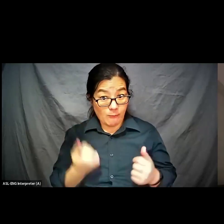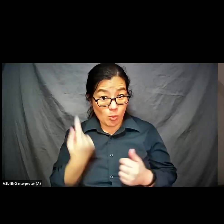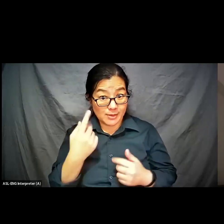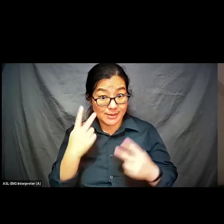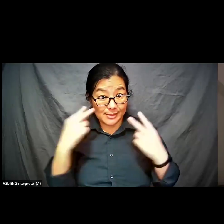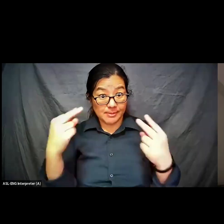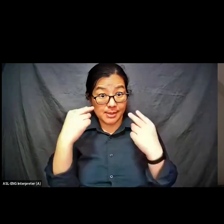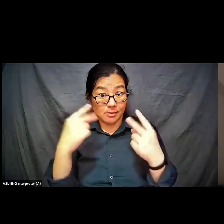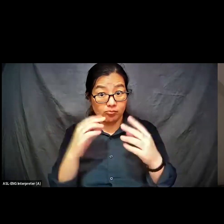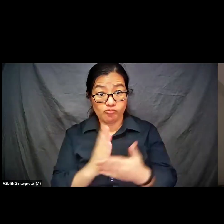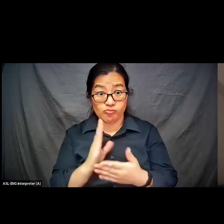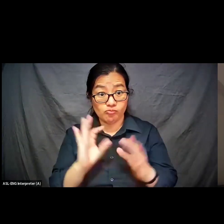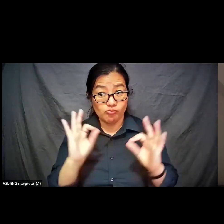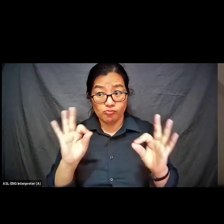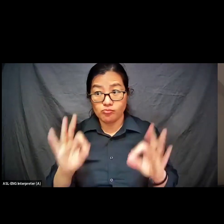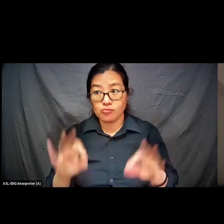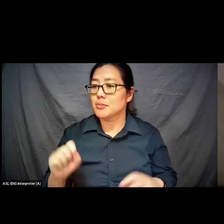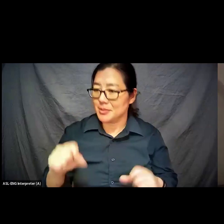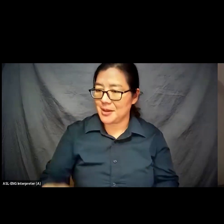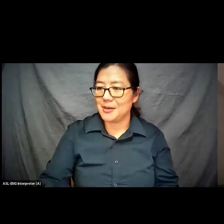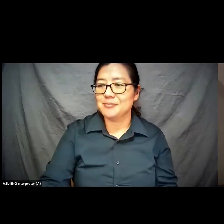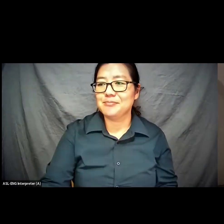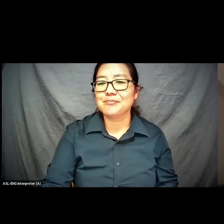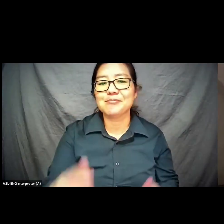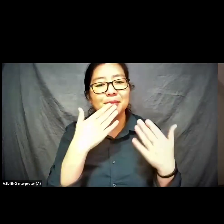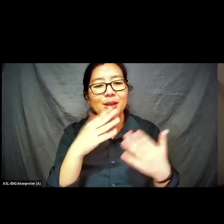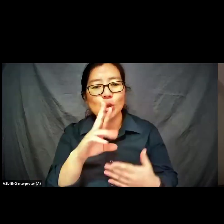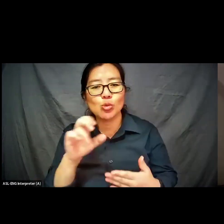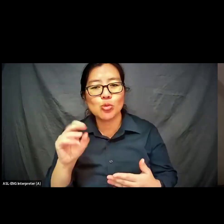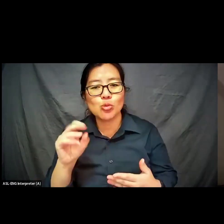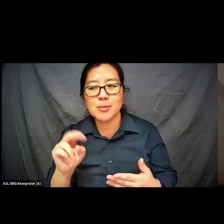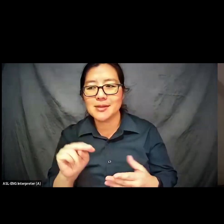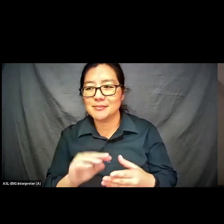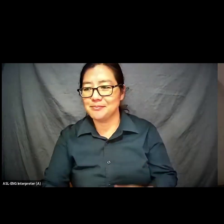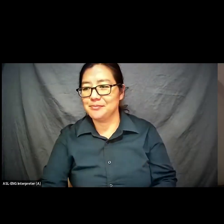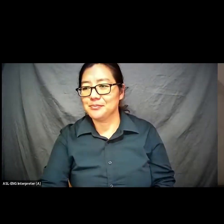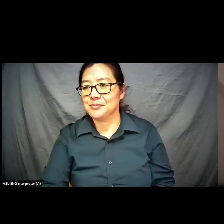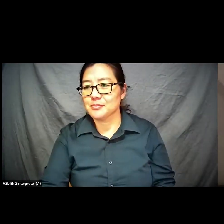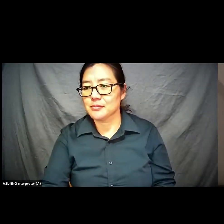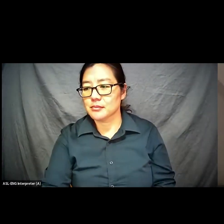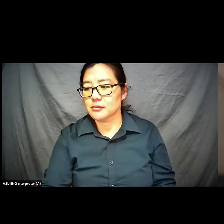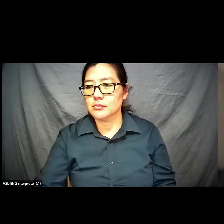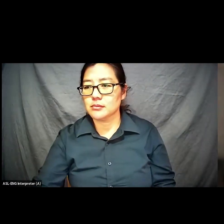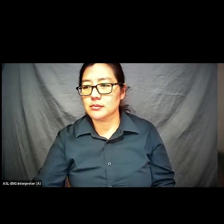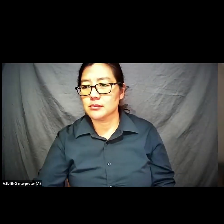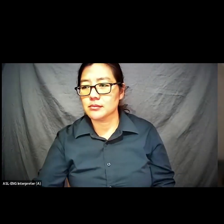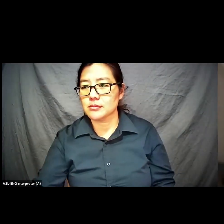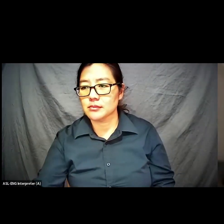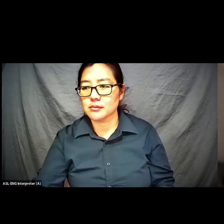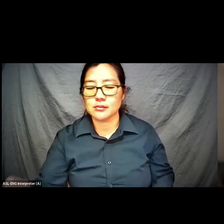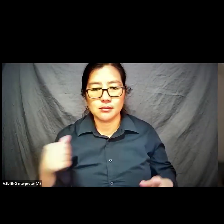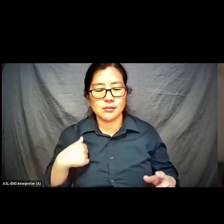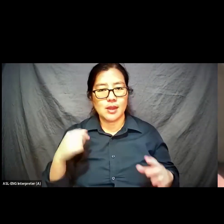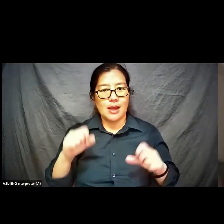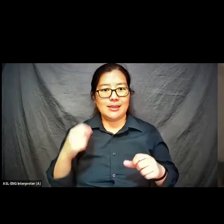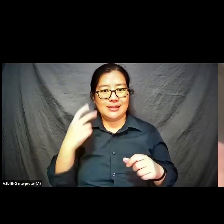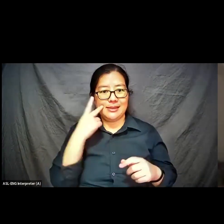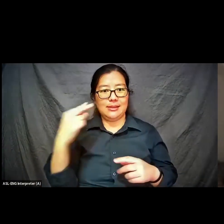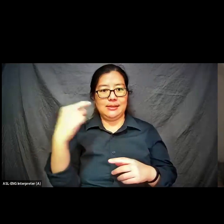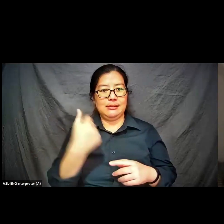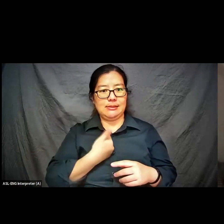and a hallucination? What if you don't have money to sue an inaccessible business? What if the people giving